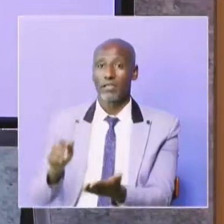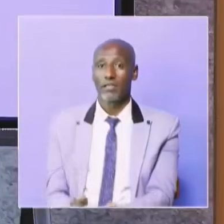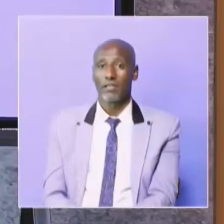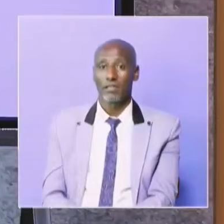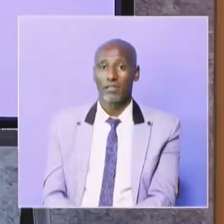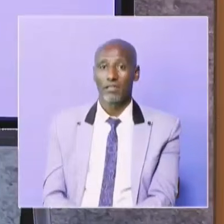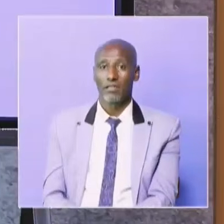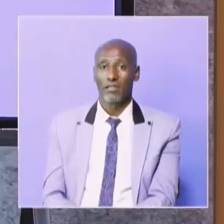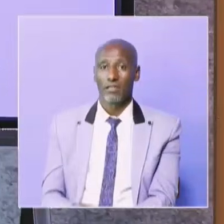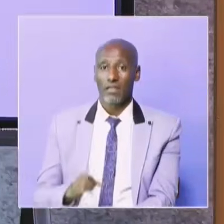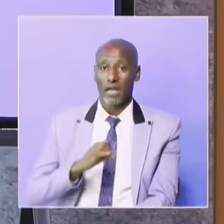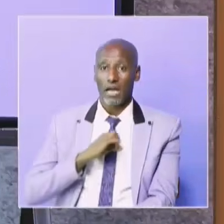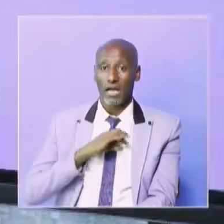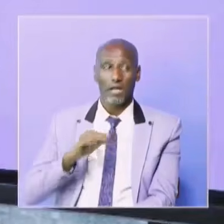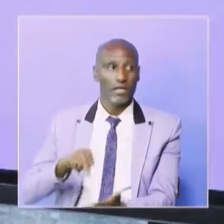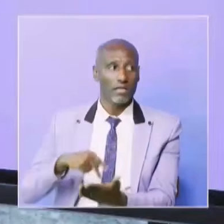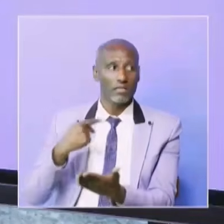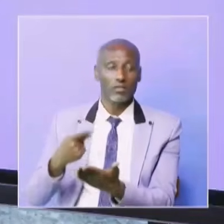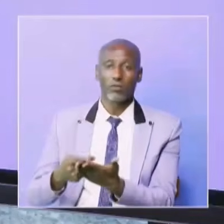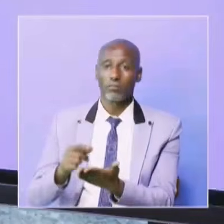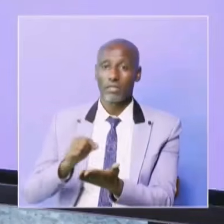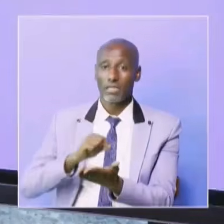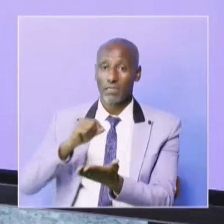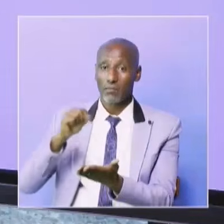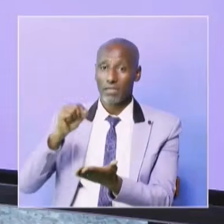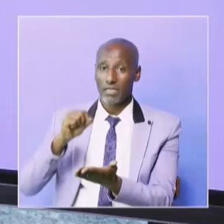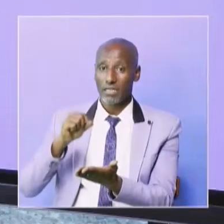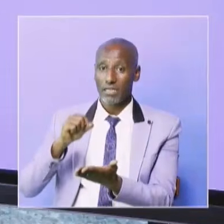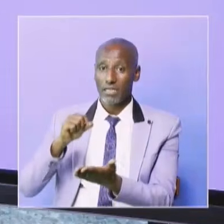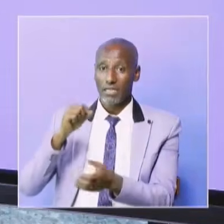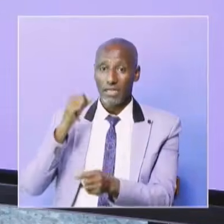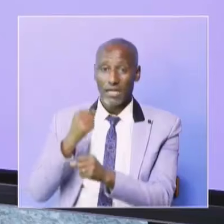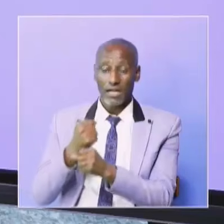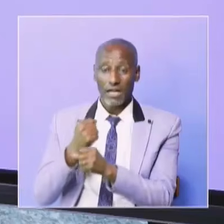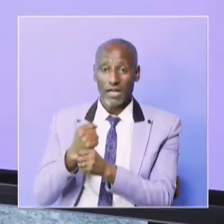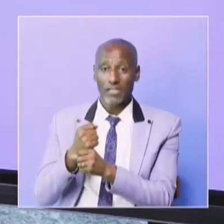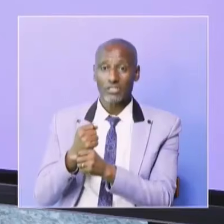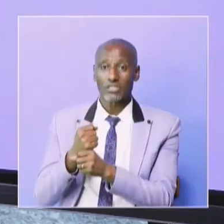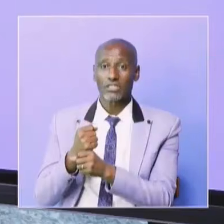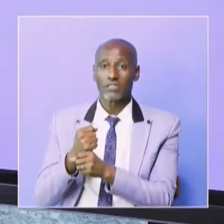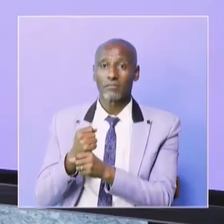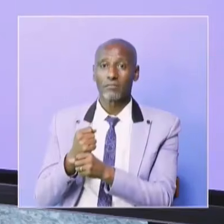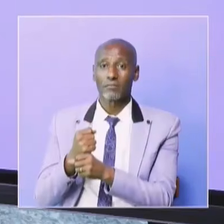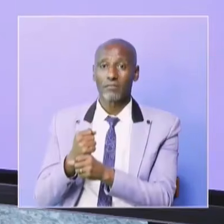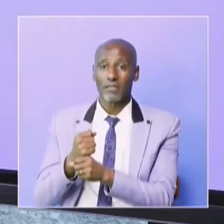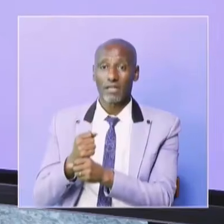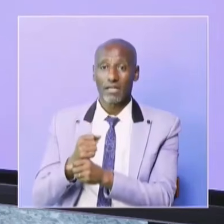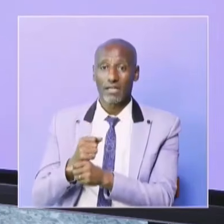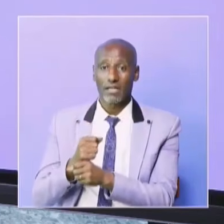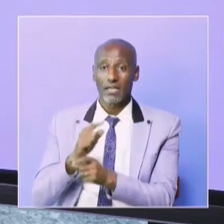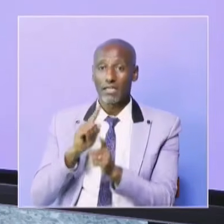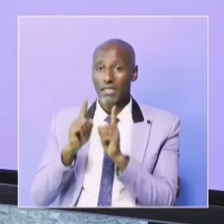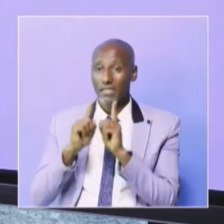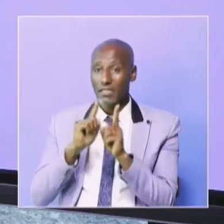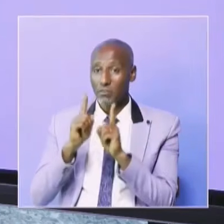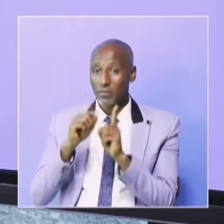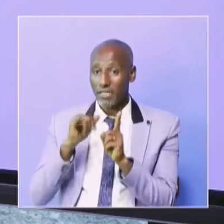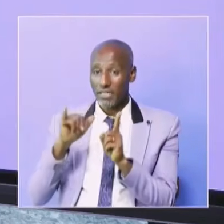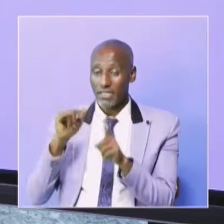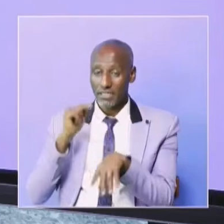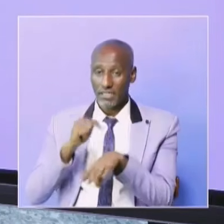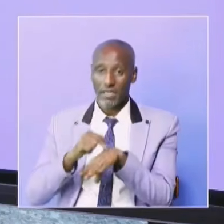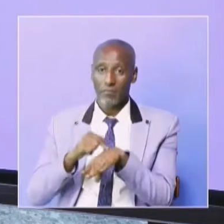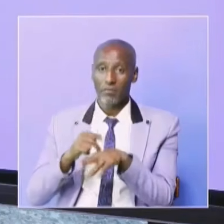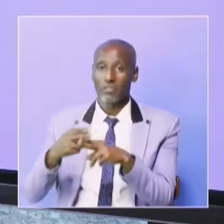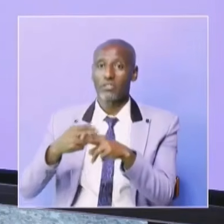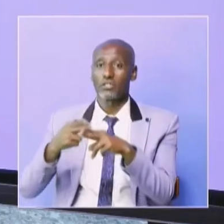I drop the pen. That is what? An action that happens on the moment of speaking. It needs to be what? Short